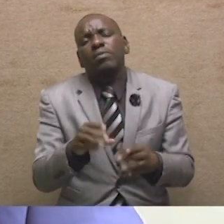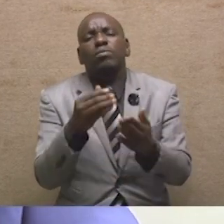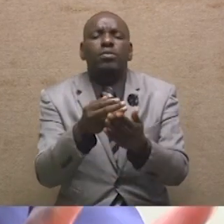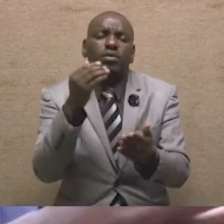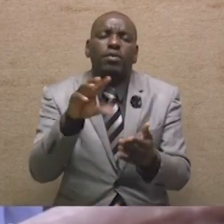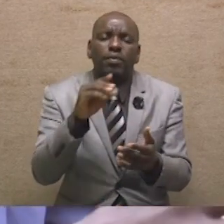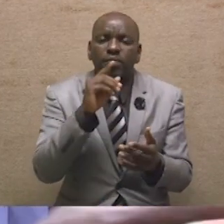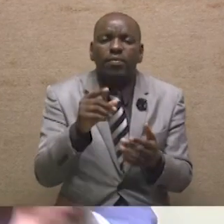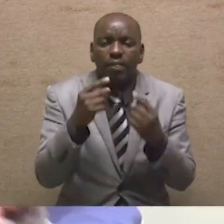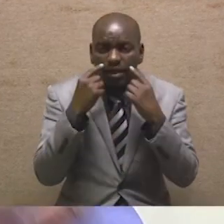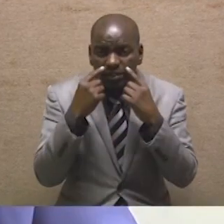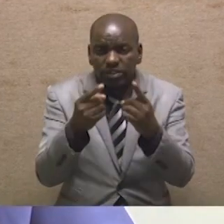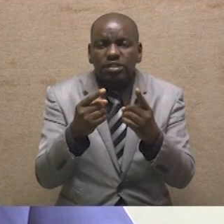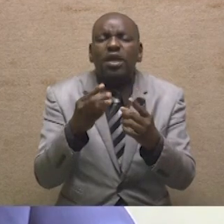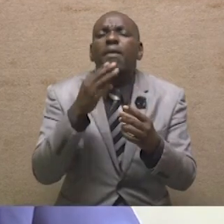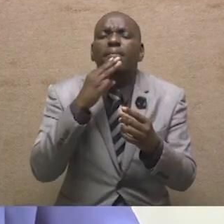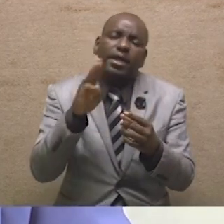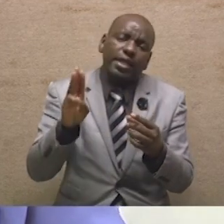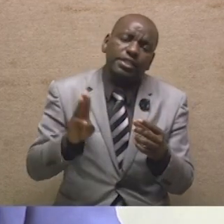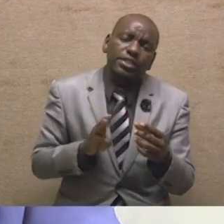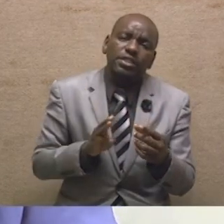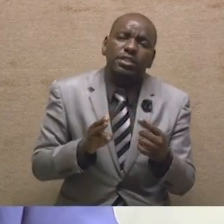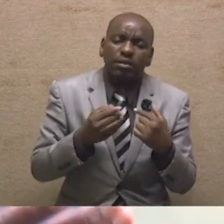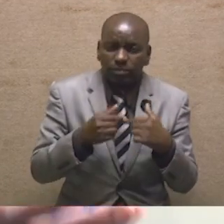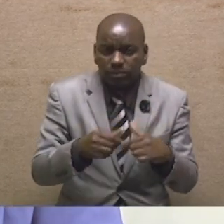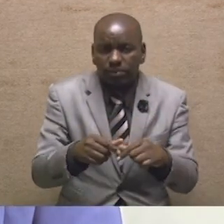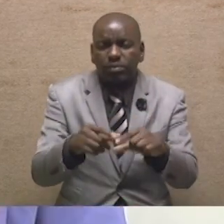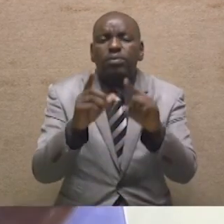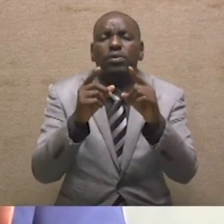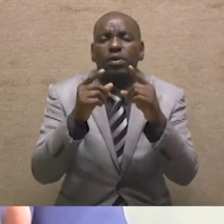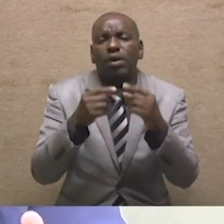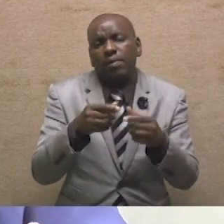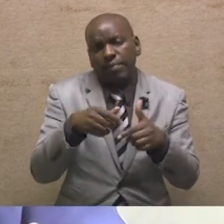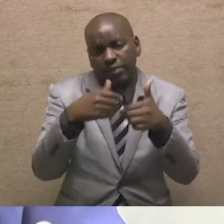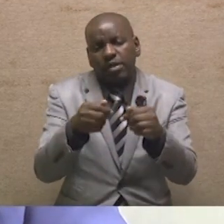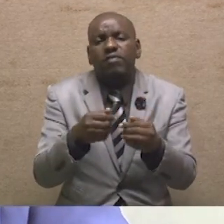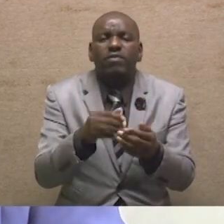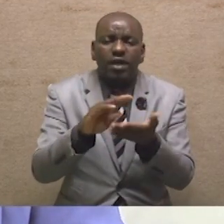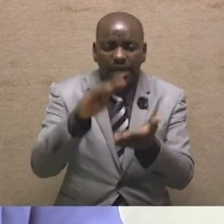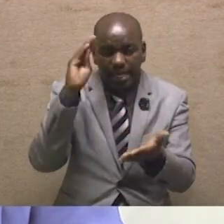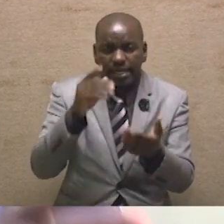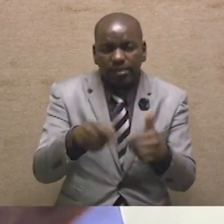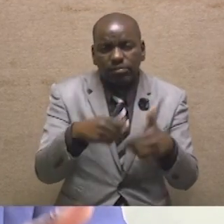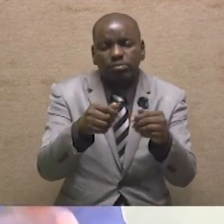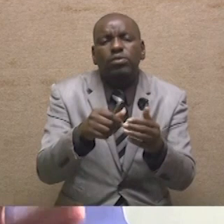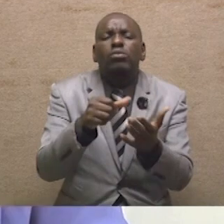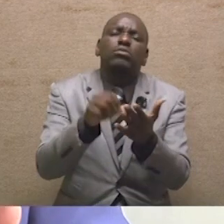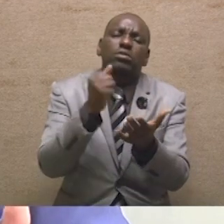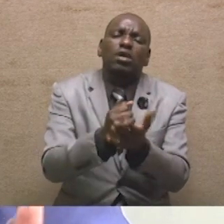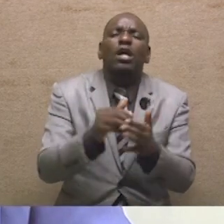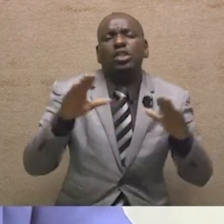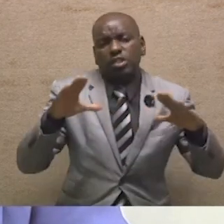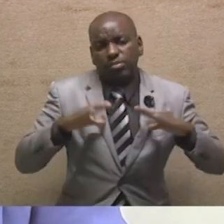that, but there are benefits to them. So you're going to see parents making decisions of where to place their